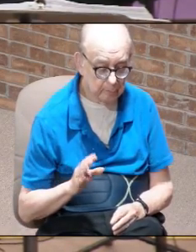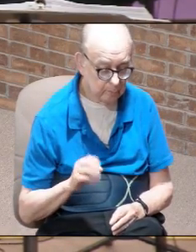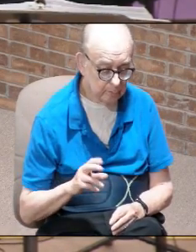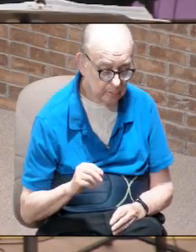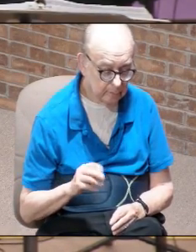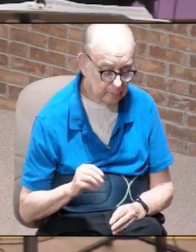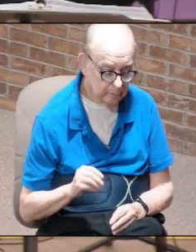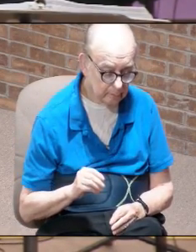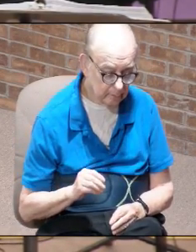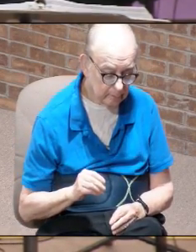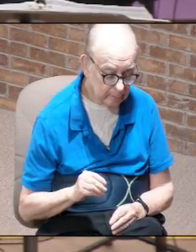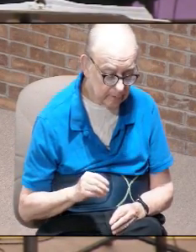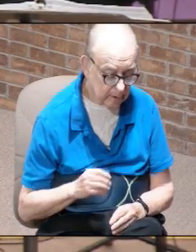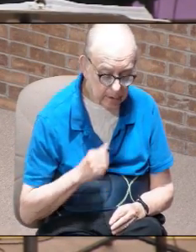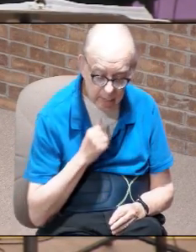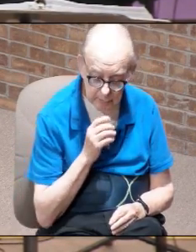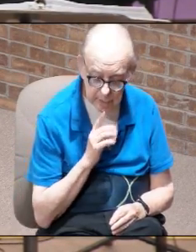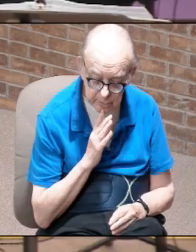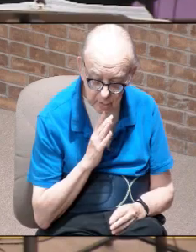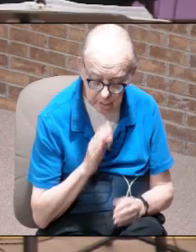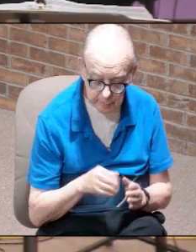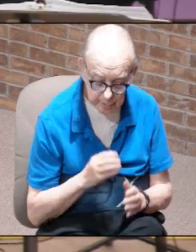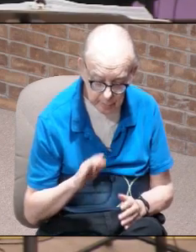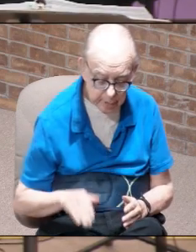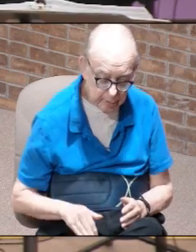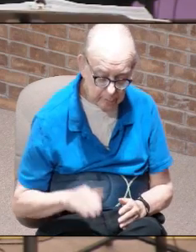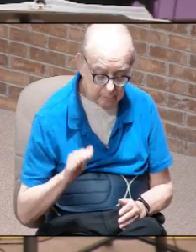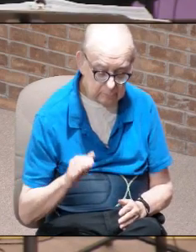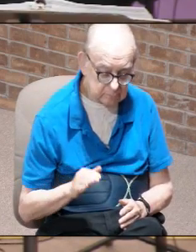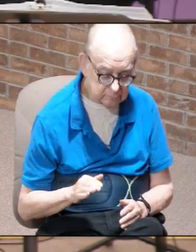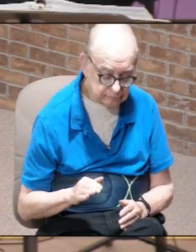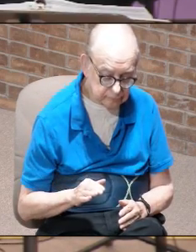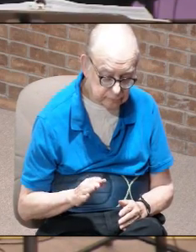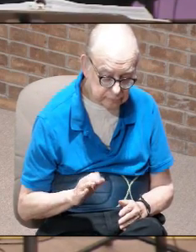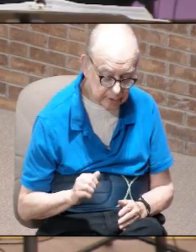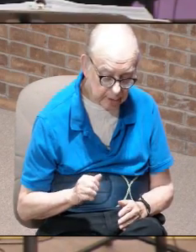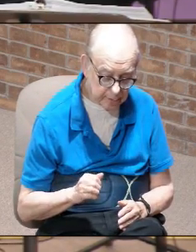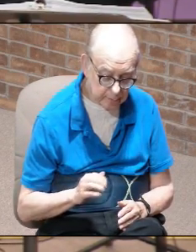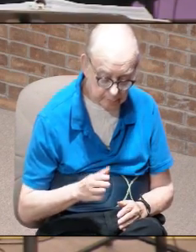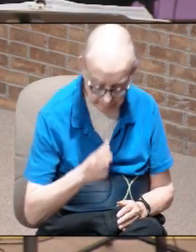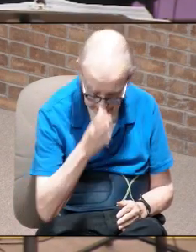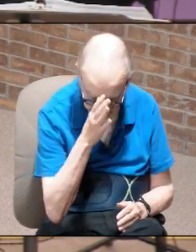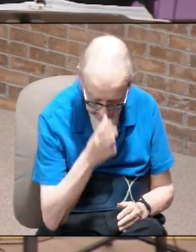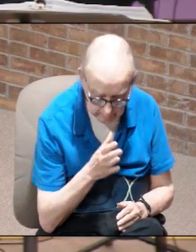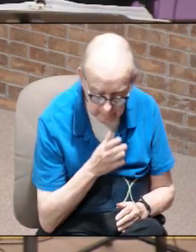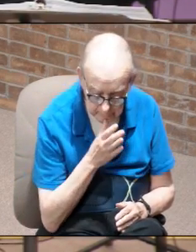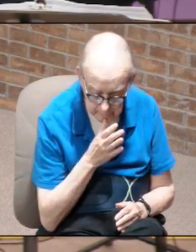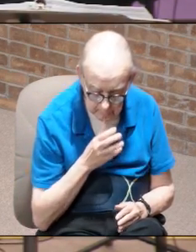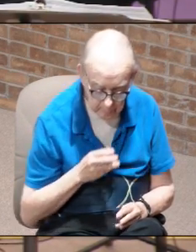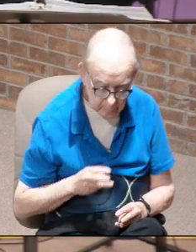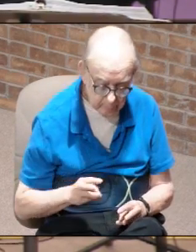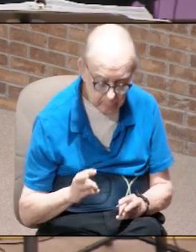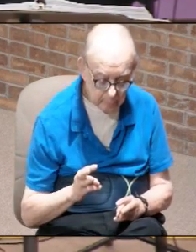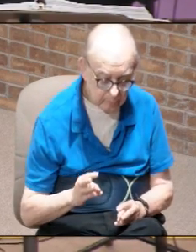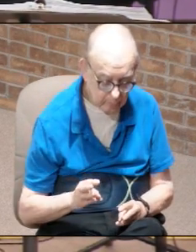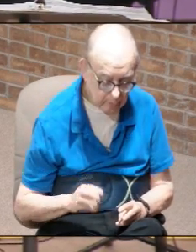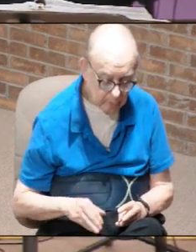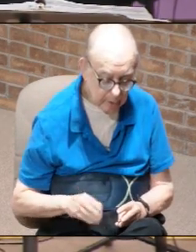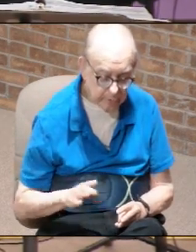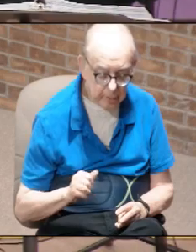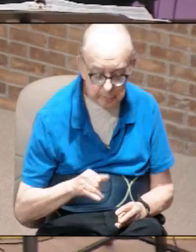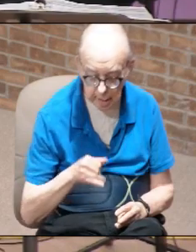No, I'm not talking about the way you're raised up. Not by your mom and dad. I'm talking about the way you're raised up by